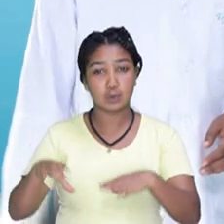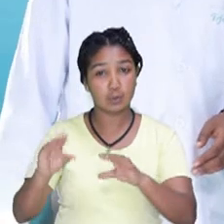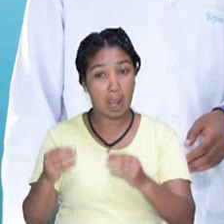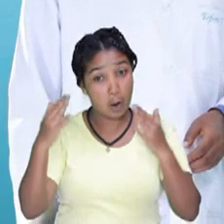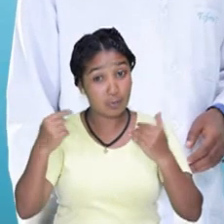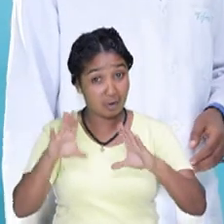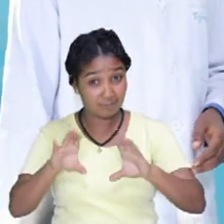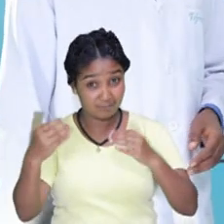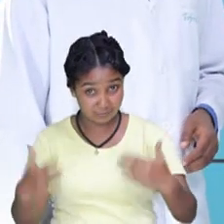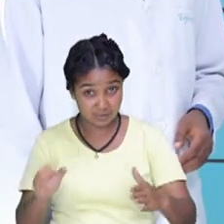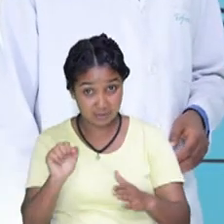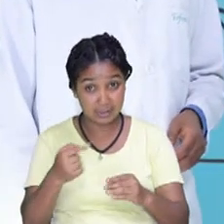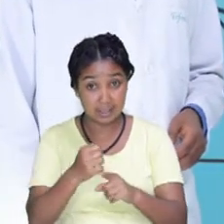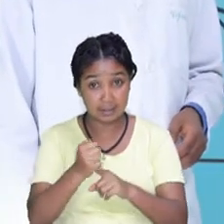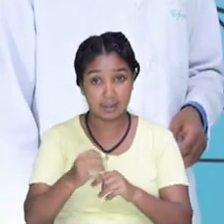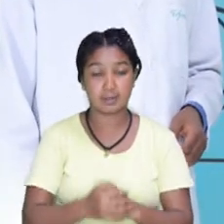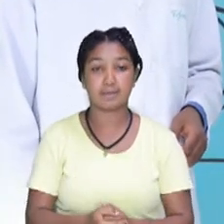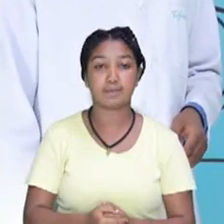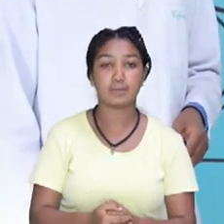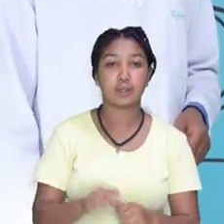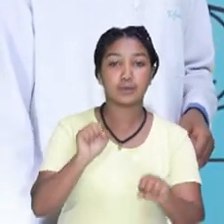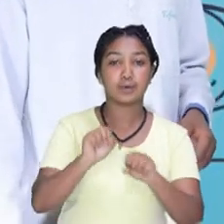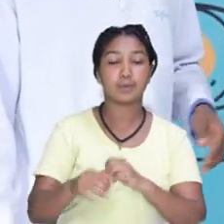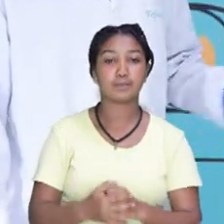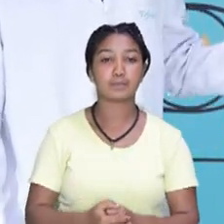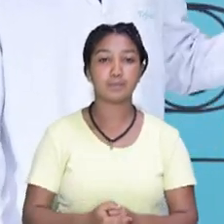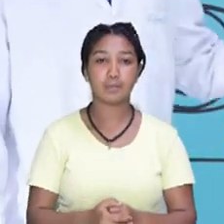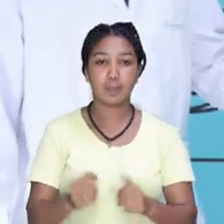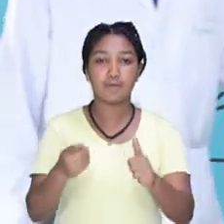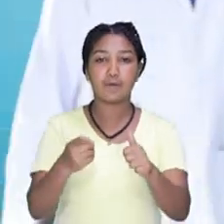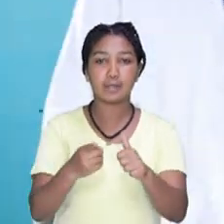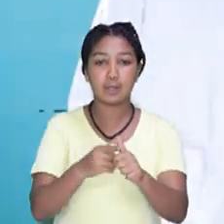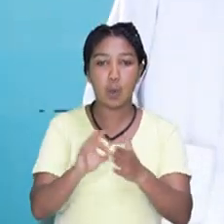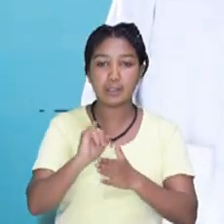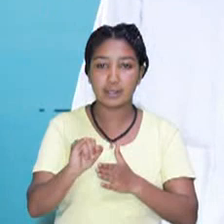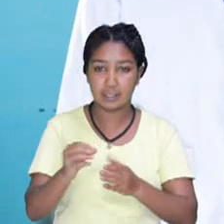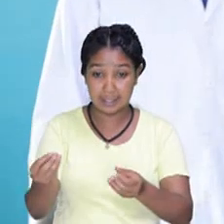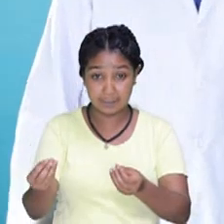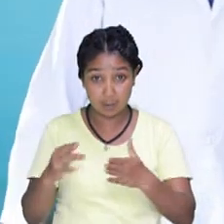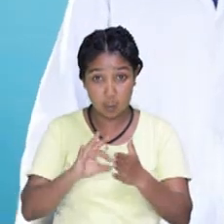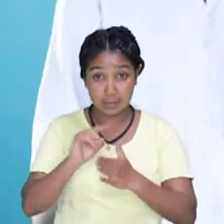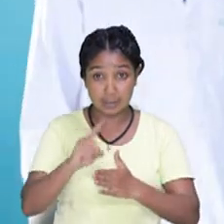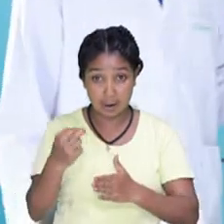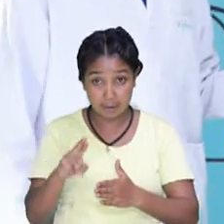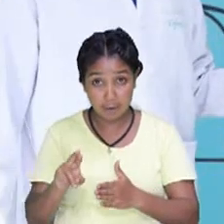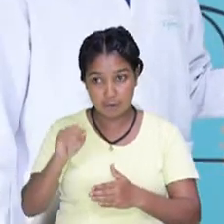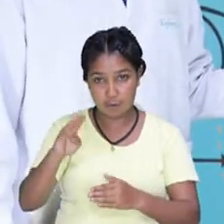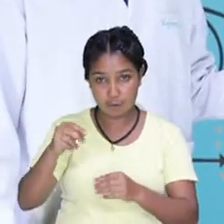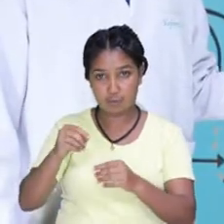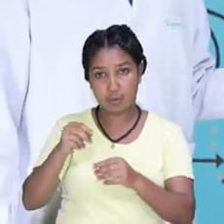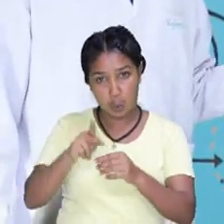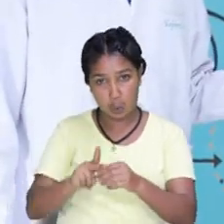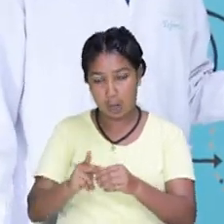Students, I hope you have tried this exercise. So, first, the quantities, the given quantities are 4